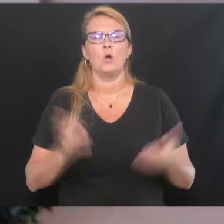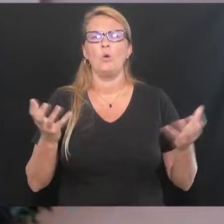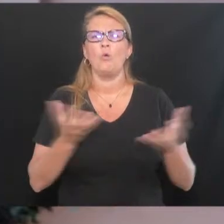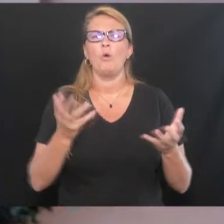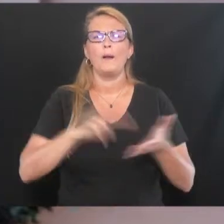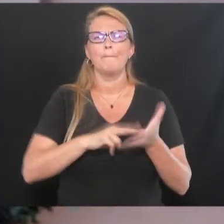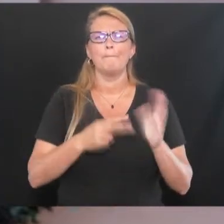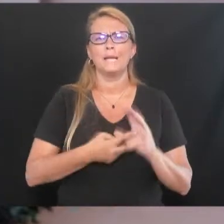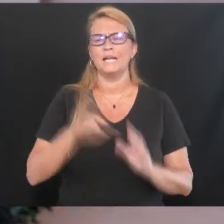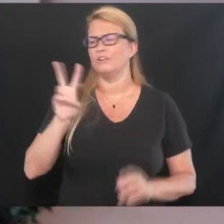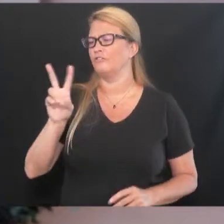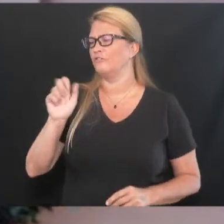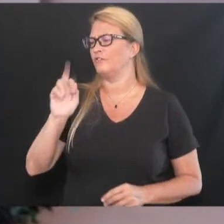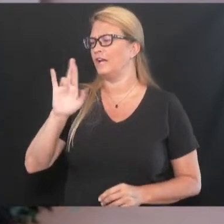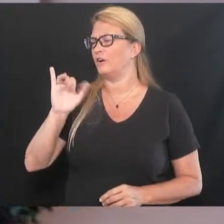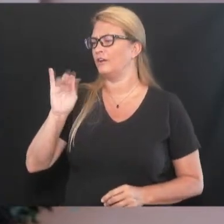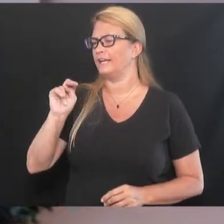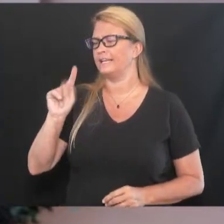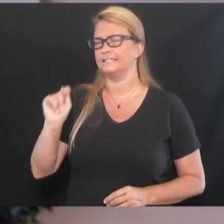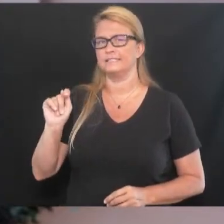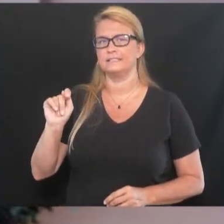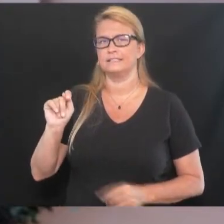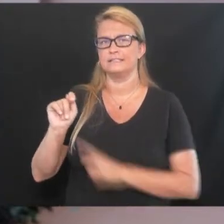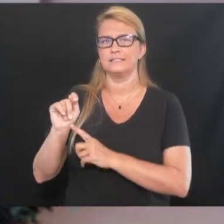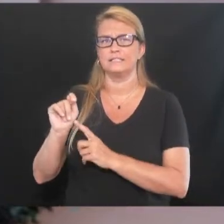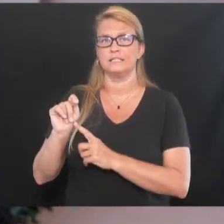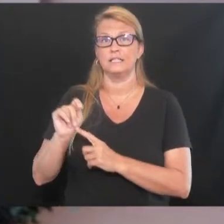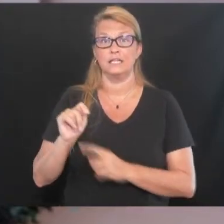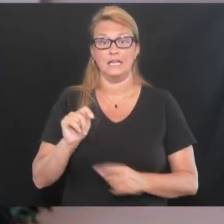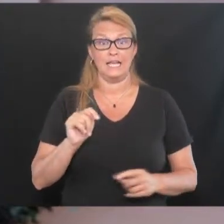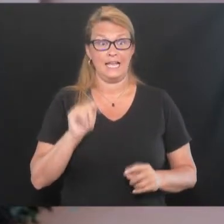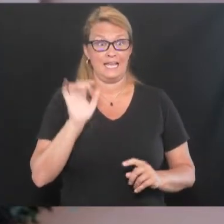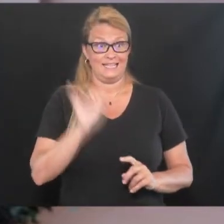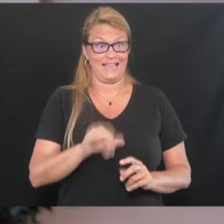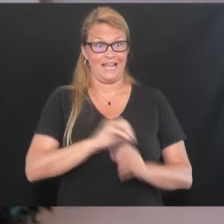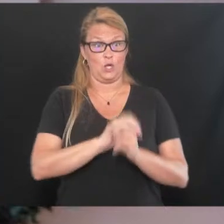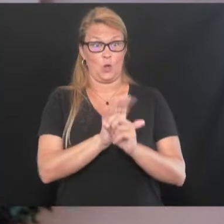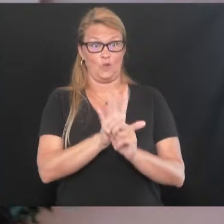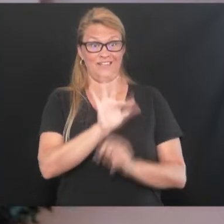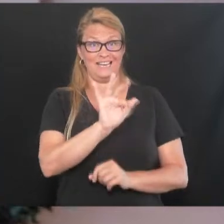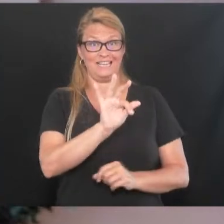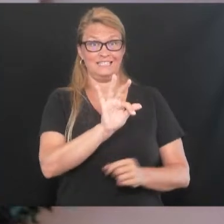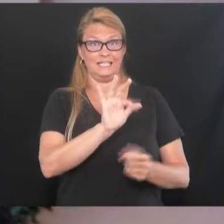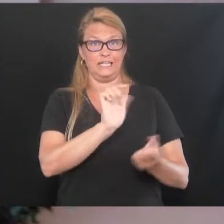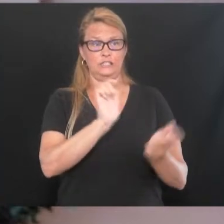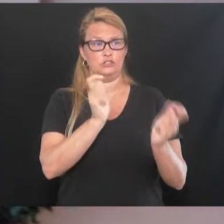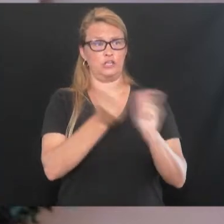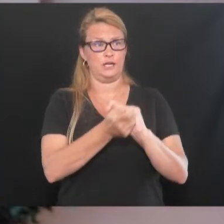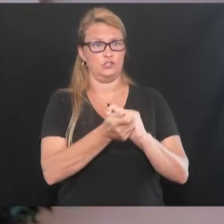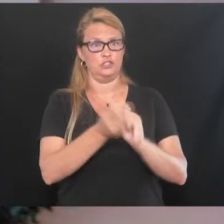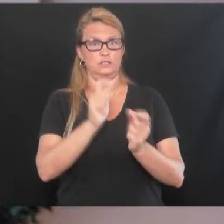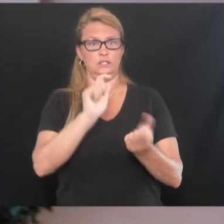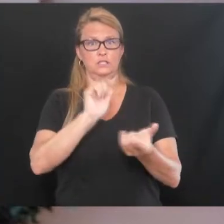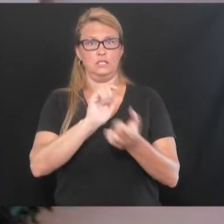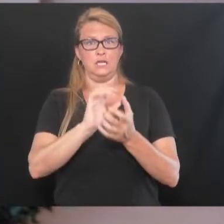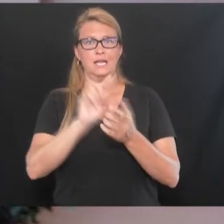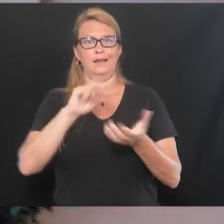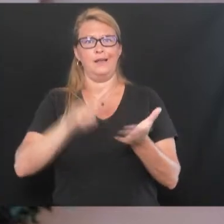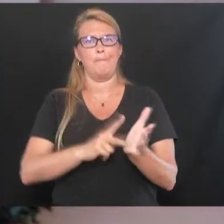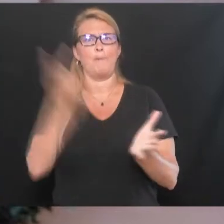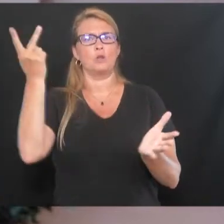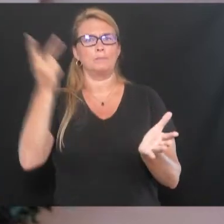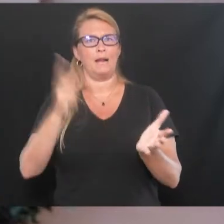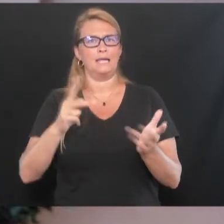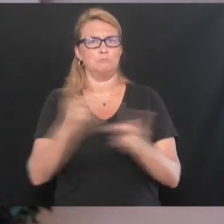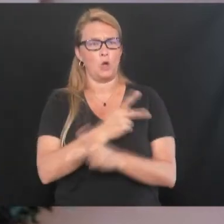is really just this virus, when it infects people, it multiplies. And as the virus multiplies, it